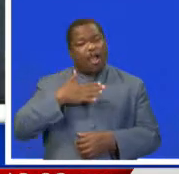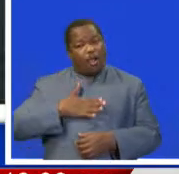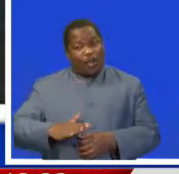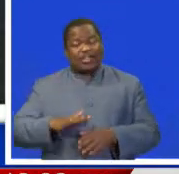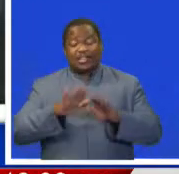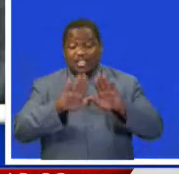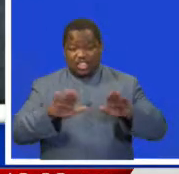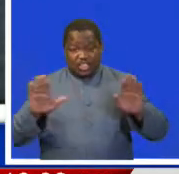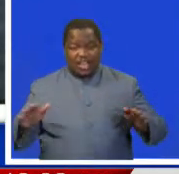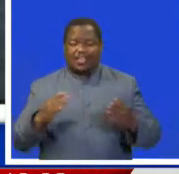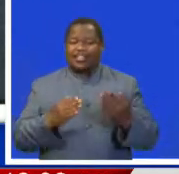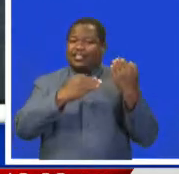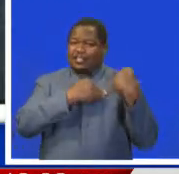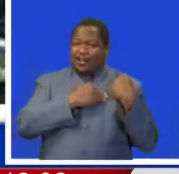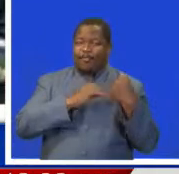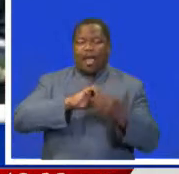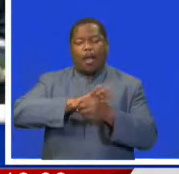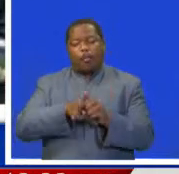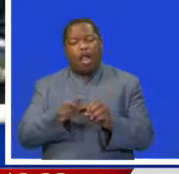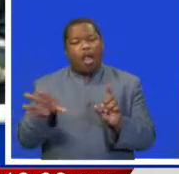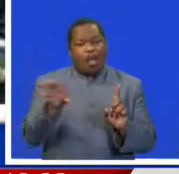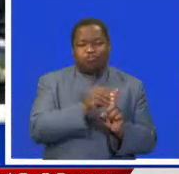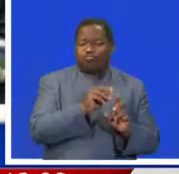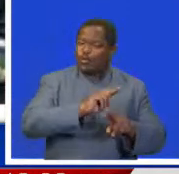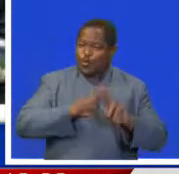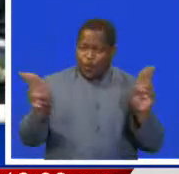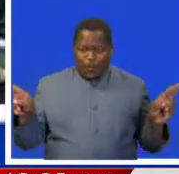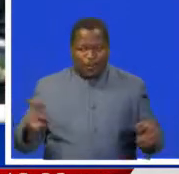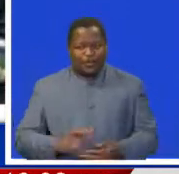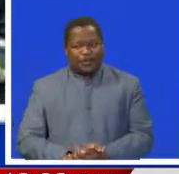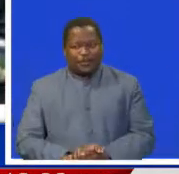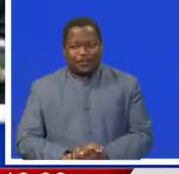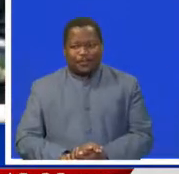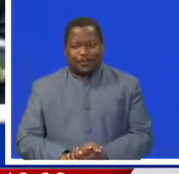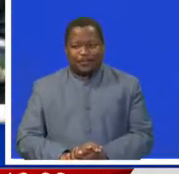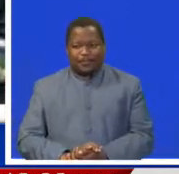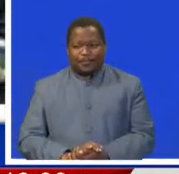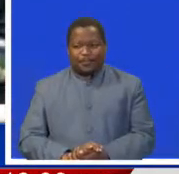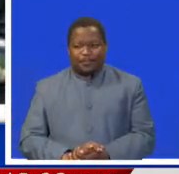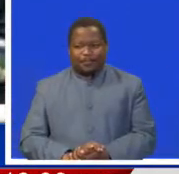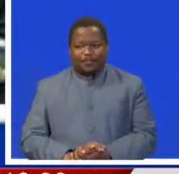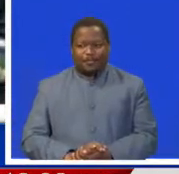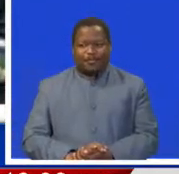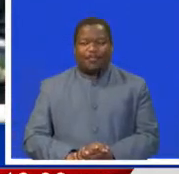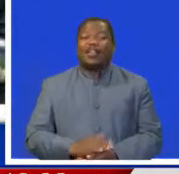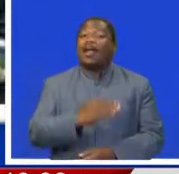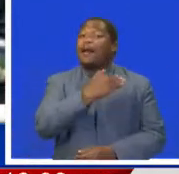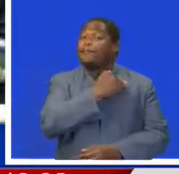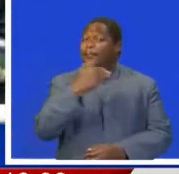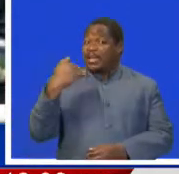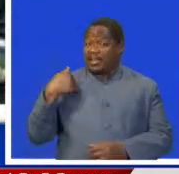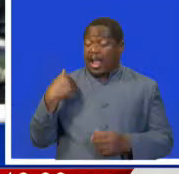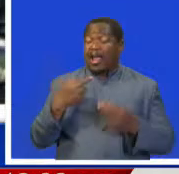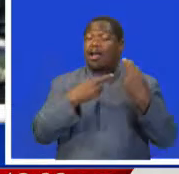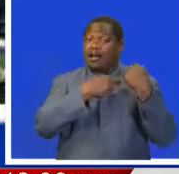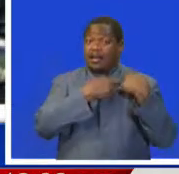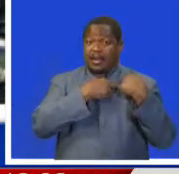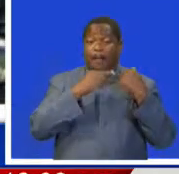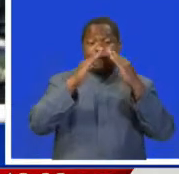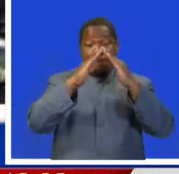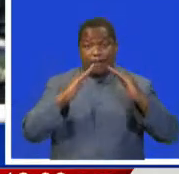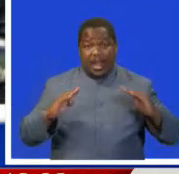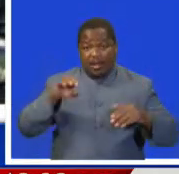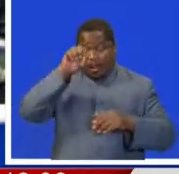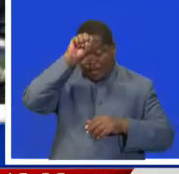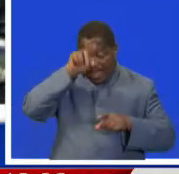ngimgiyani Msibi ngisebhahayi. Indvunayi temcebo waphansi nemandla Peter Bembe ithi uhulumende uyachubeka nekuletha